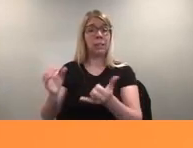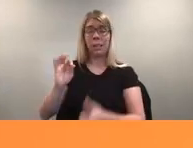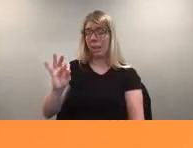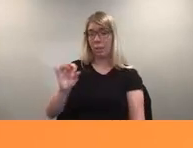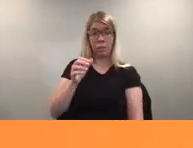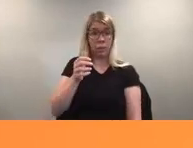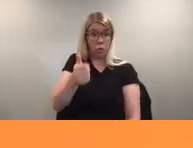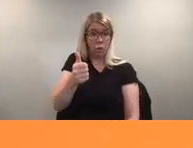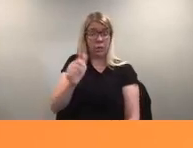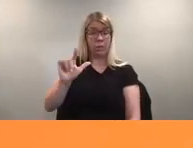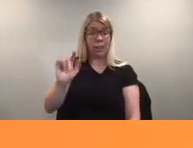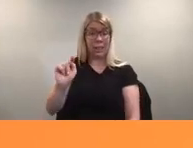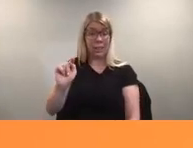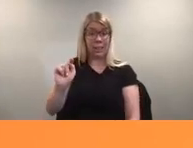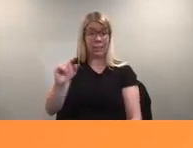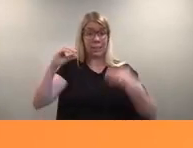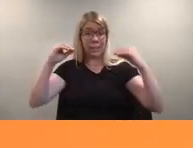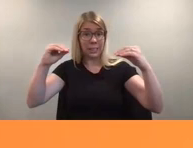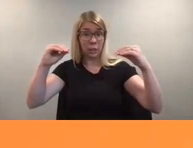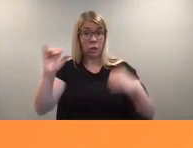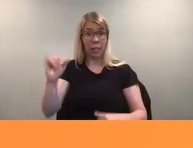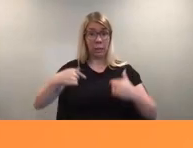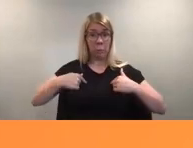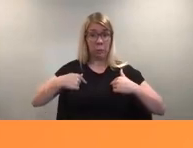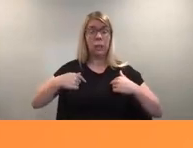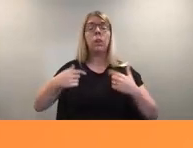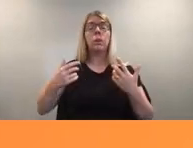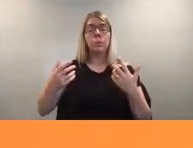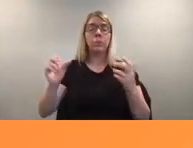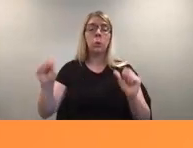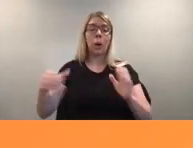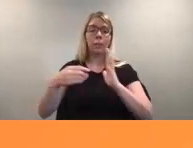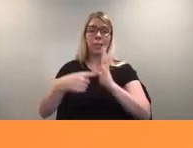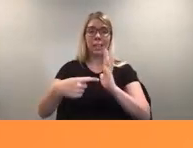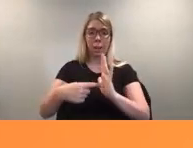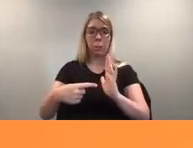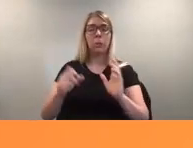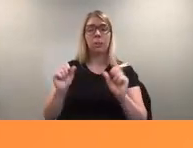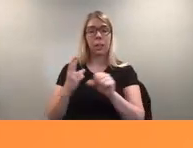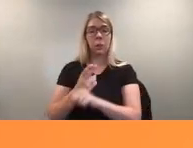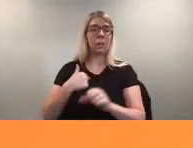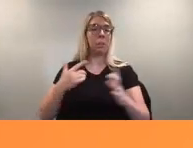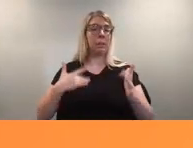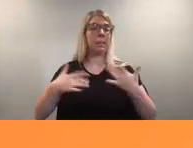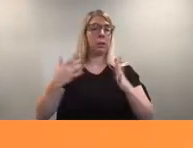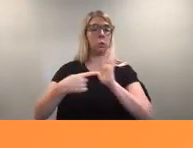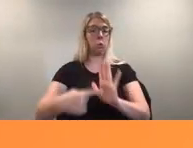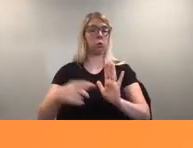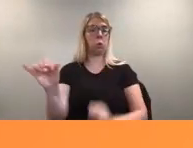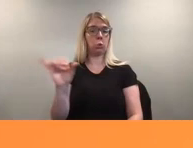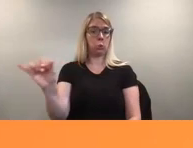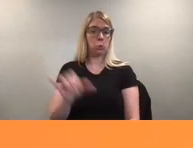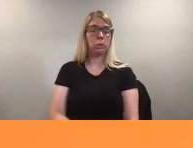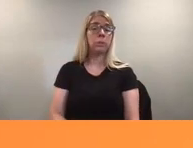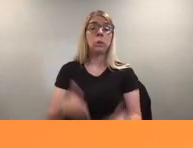open ped look like in my discipline? You have examples. So I'm really excited to talk about that as well. In the meantime, let's